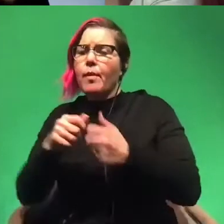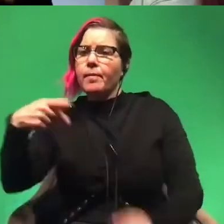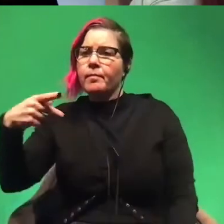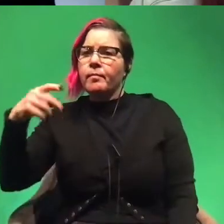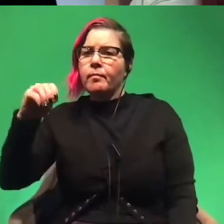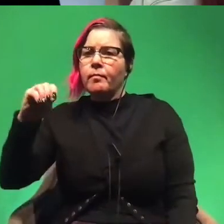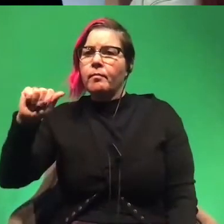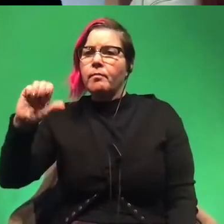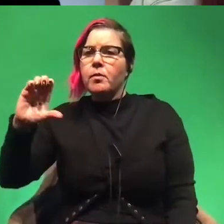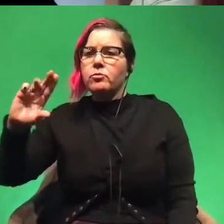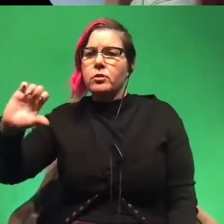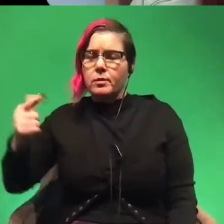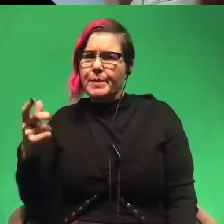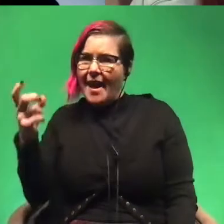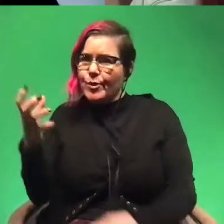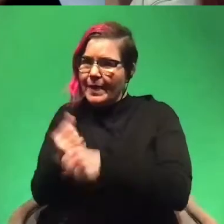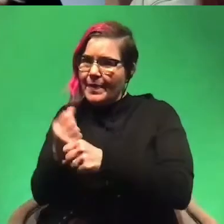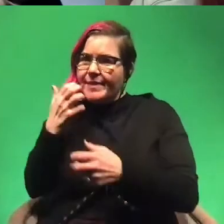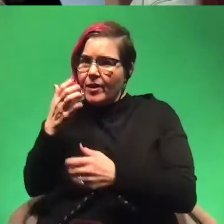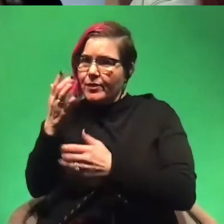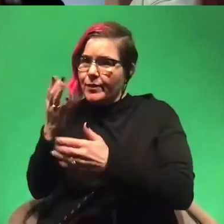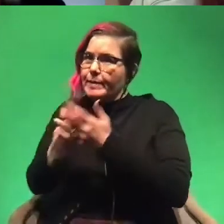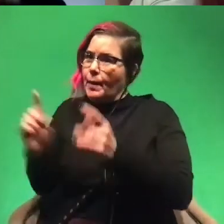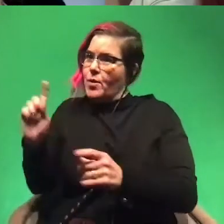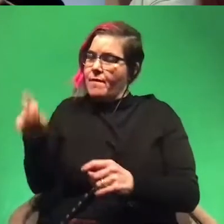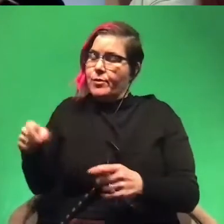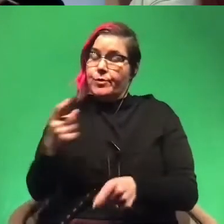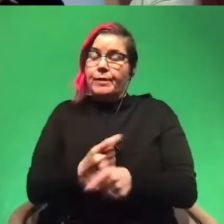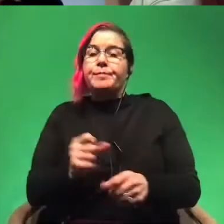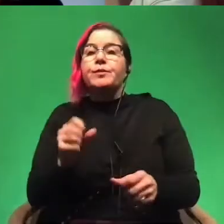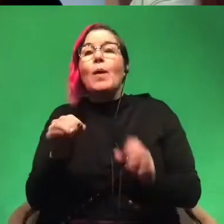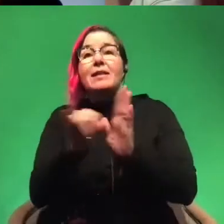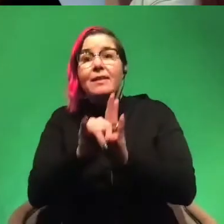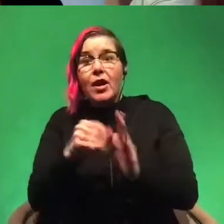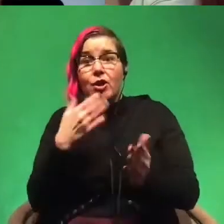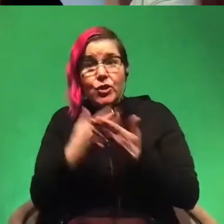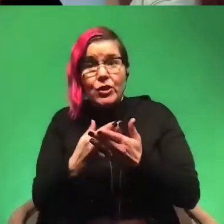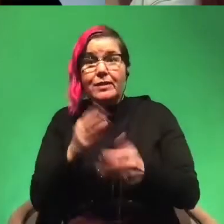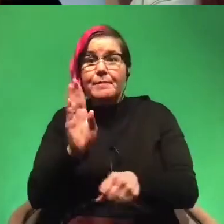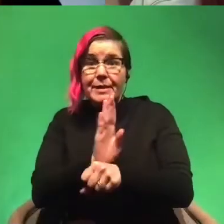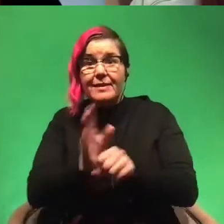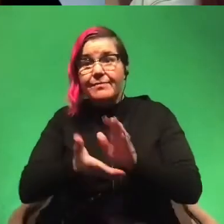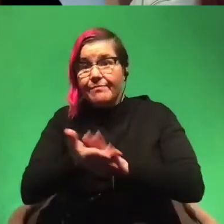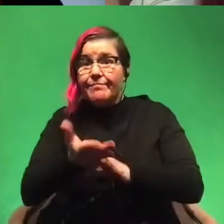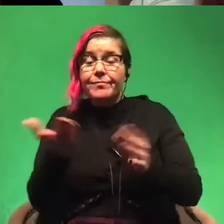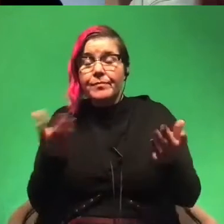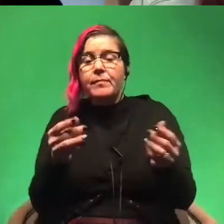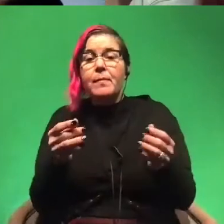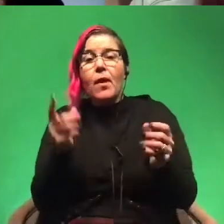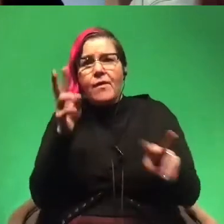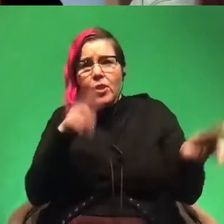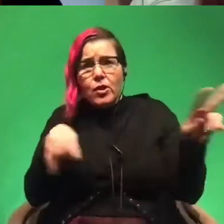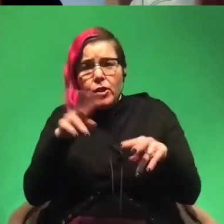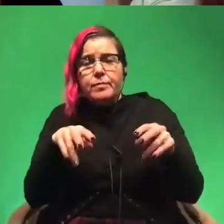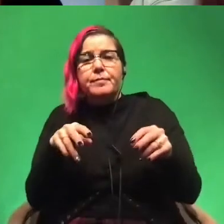tigers from somewhere, right? And so when it comes down to identifying a good facility, basically we need to be looking for the things that, you know, are